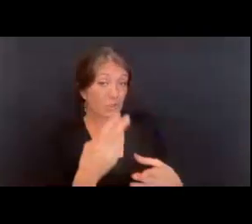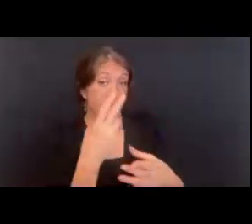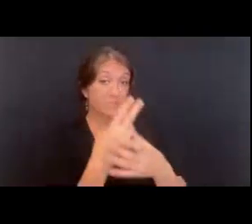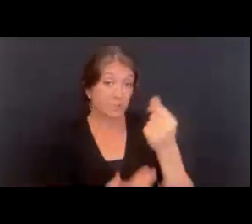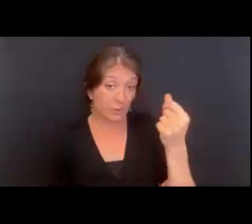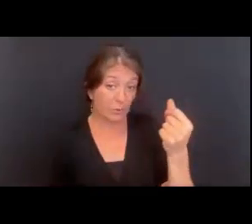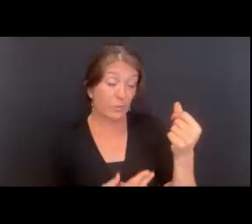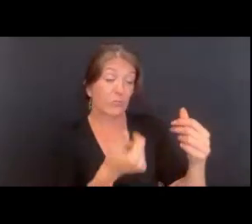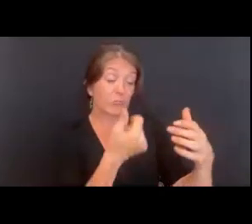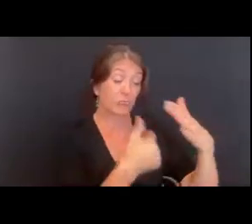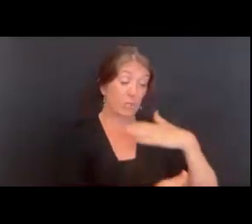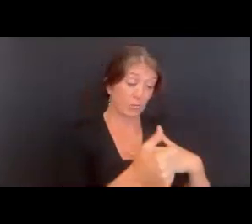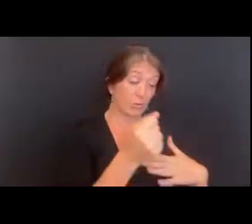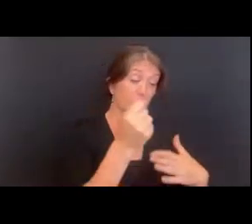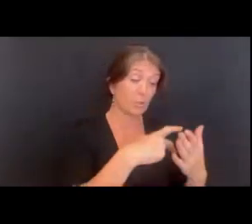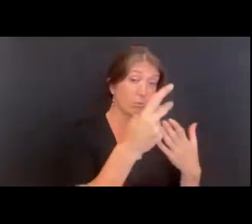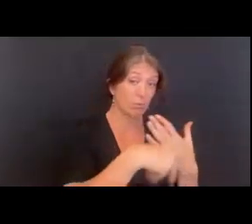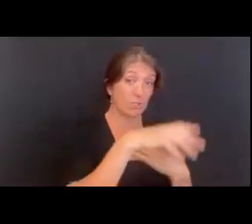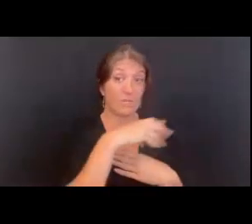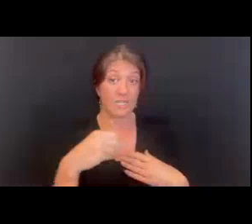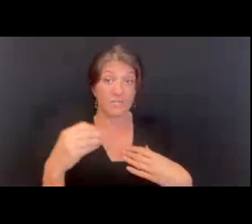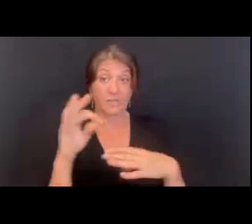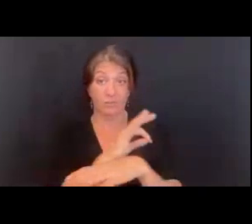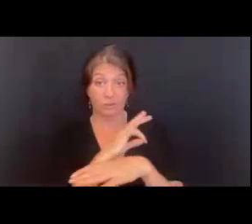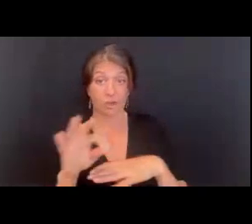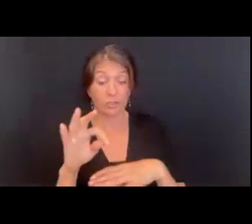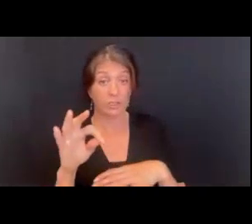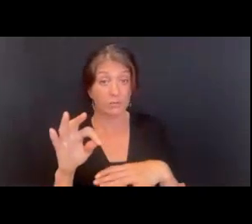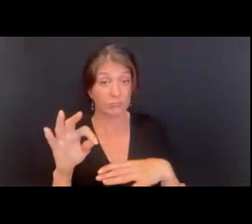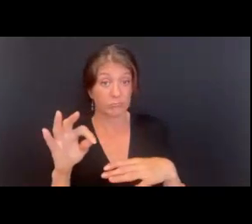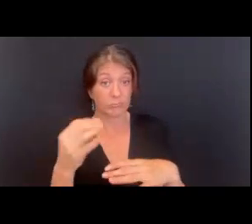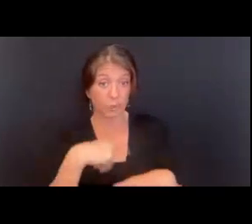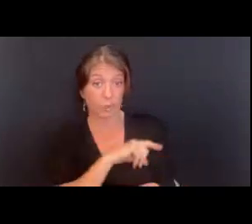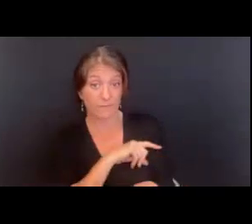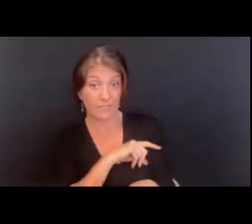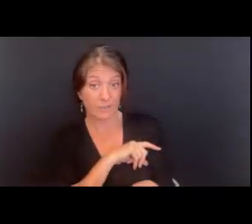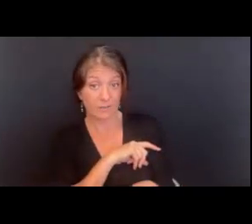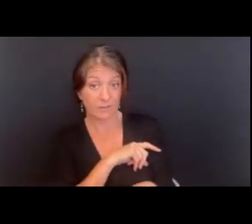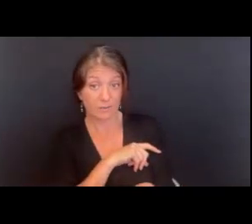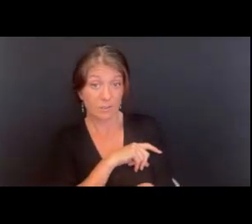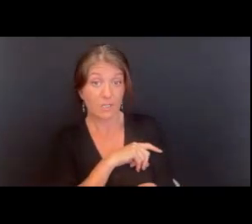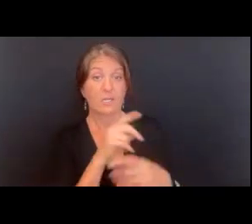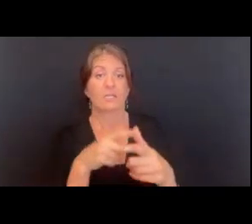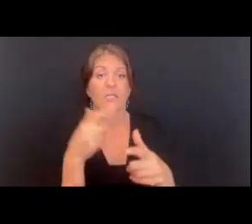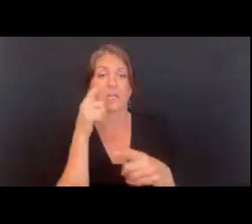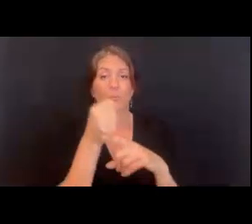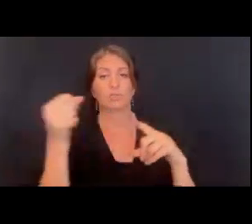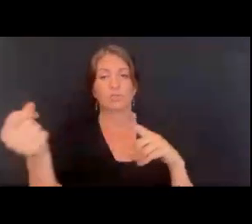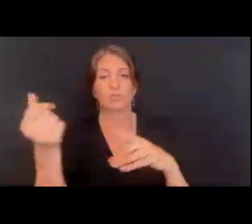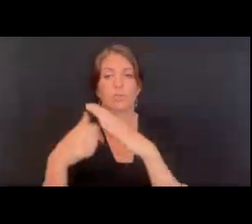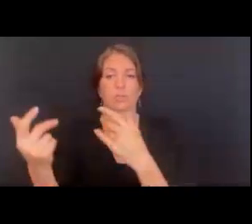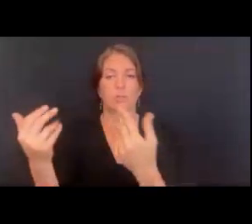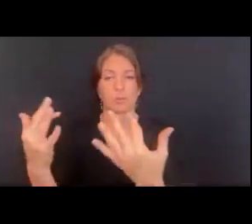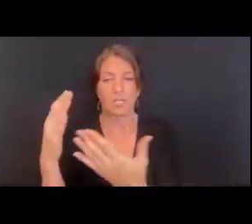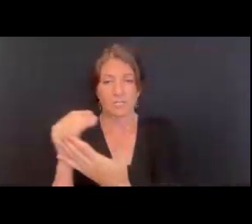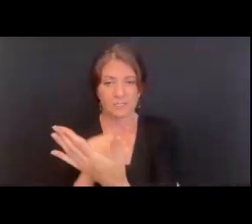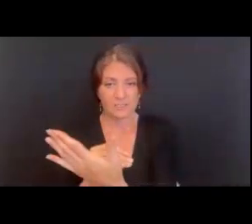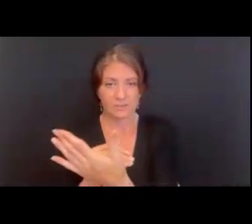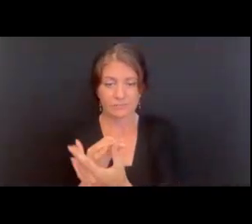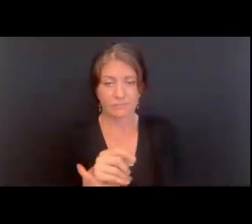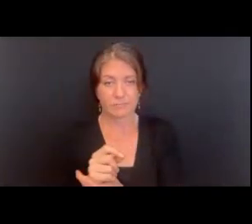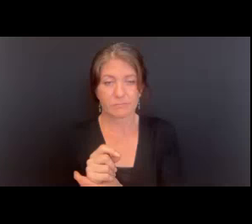waiver, and the waiver has a wait list, KDADS will place the person on the wait list and send that outcome to KDHE for their files. And I should